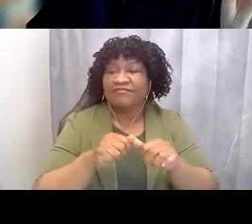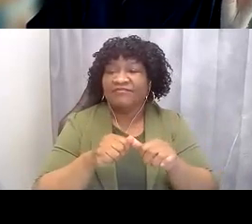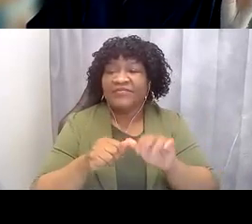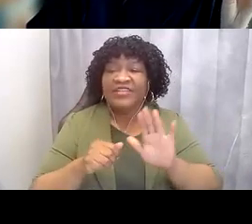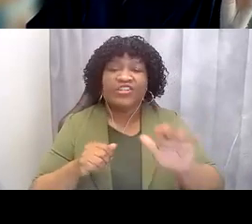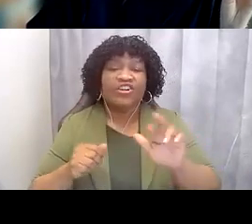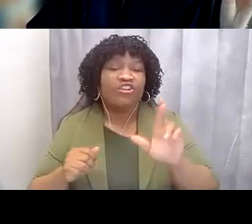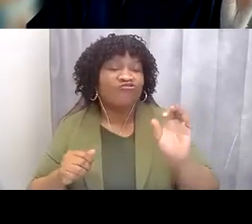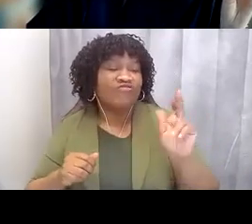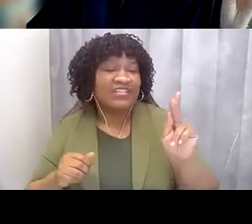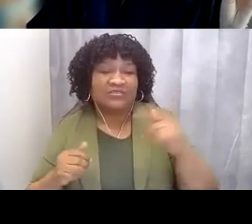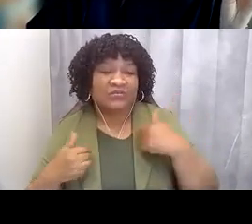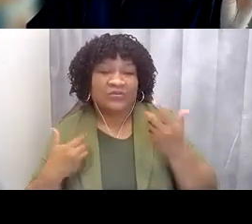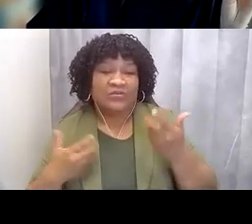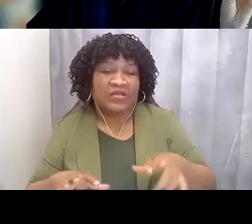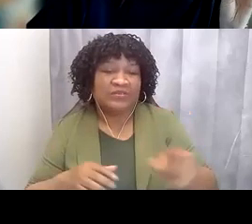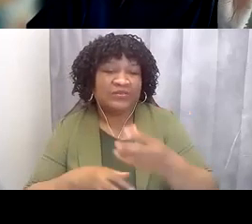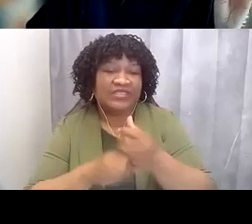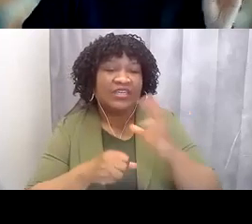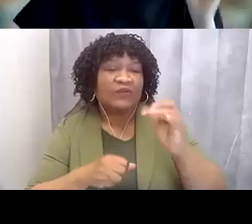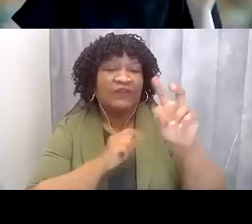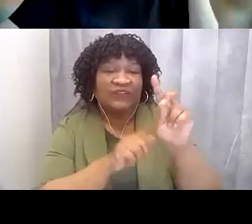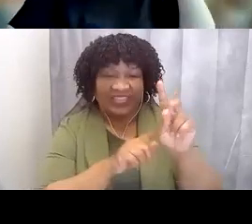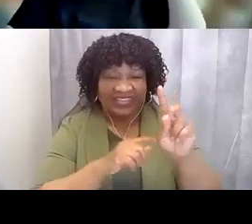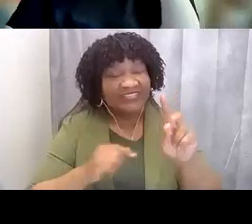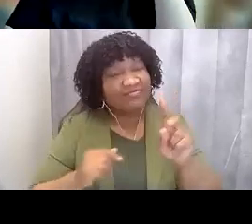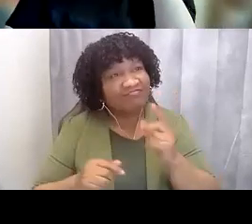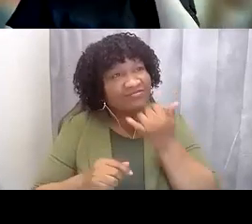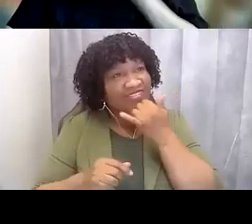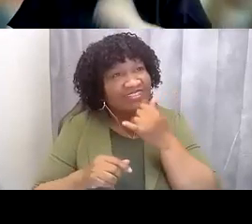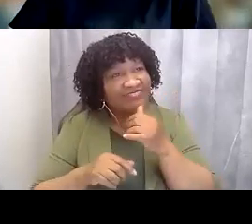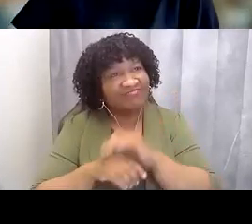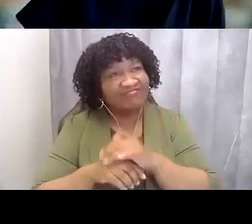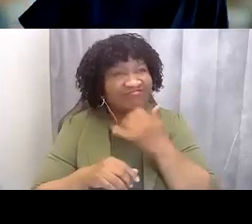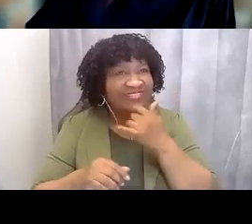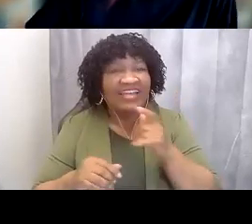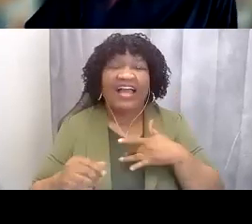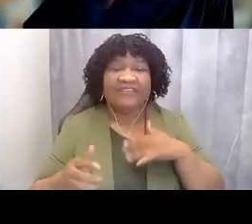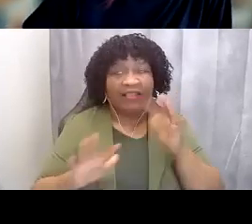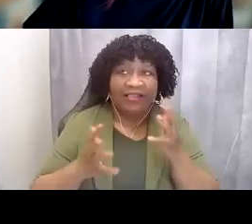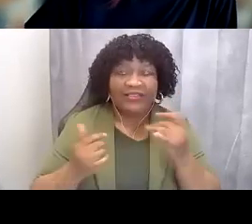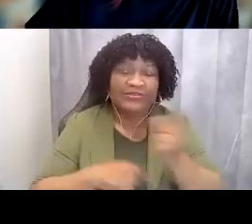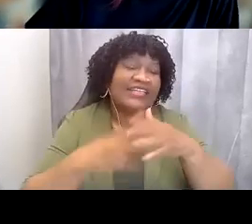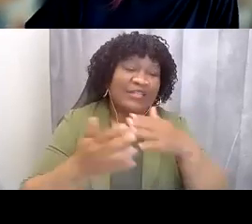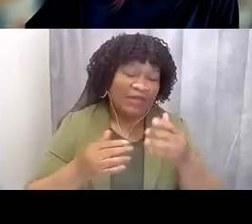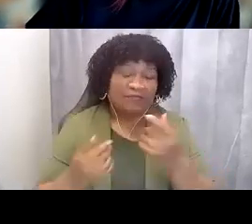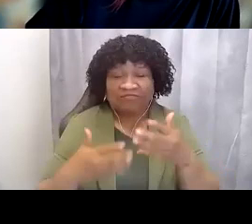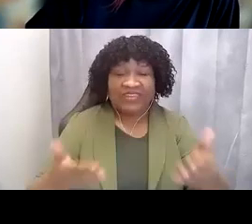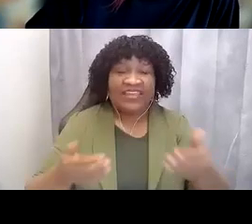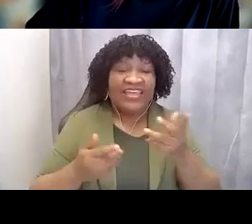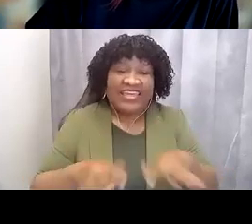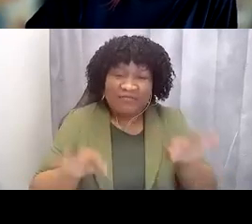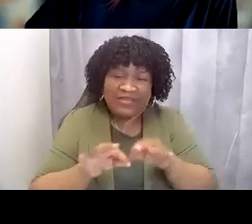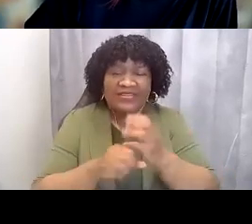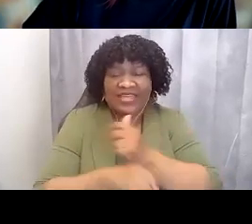risk of not getting COVID. It's not the way I wanted to say it, but again, I'm a little frazzled today, sorry. So imperative to